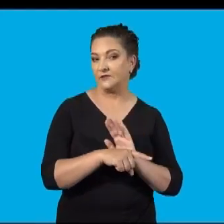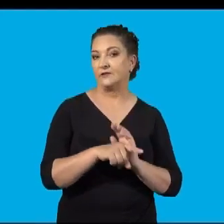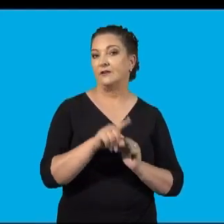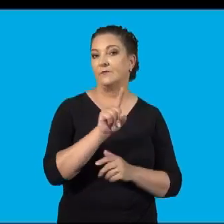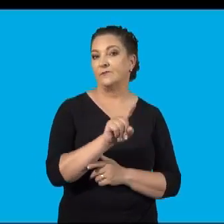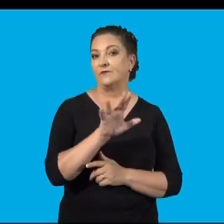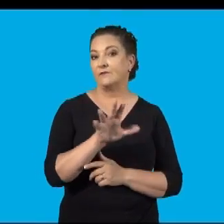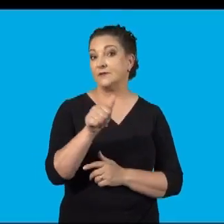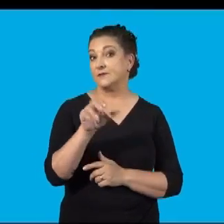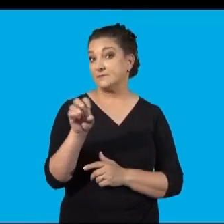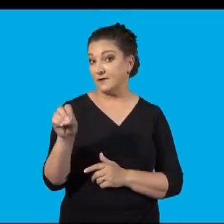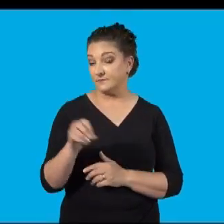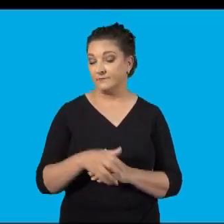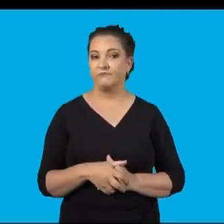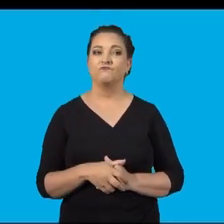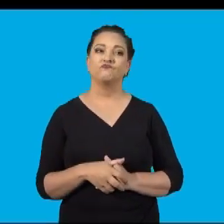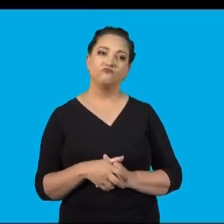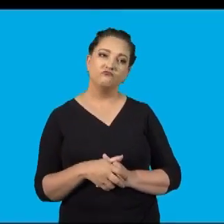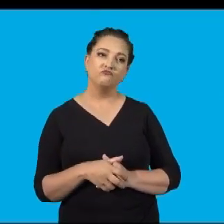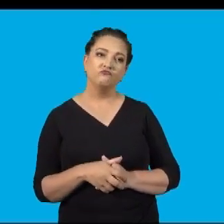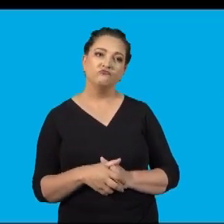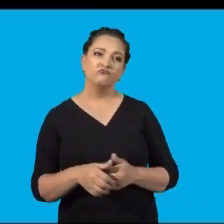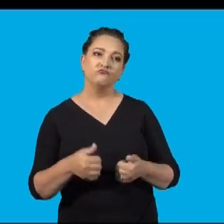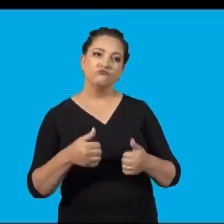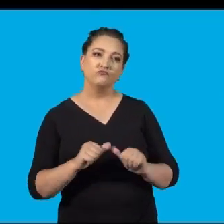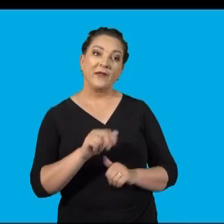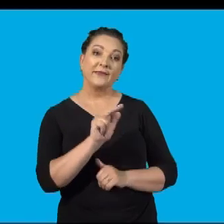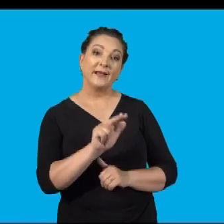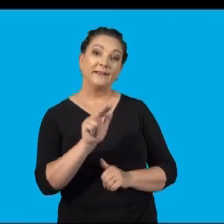minus 15,600. And that will give me